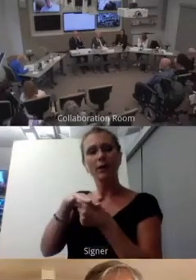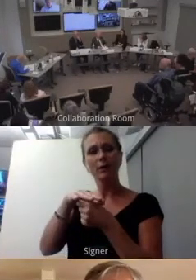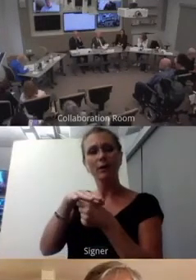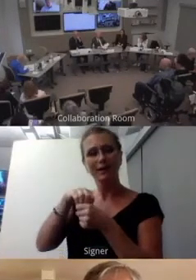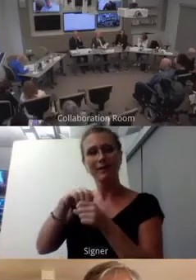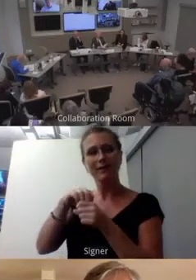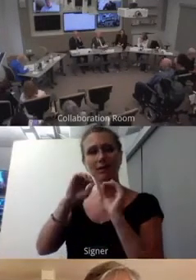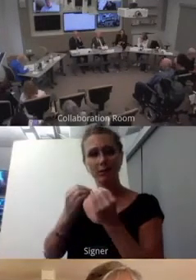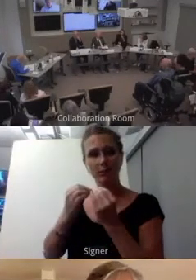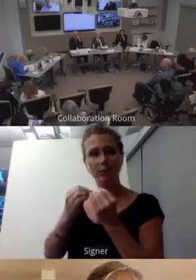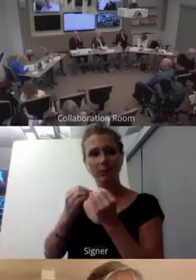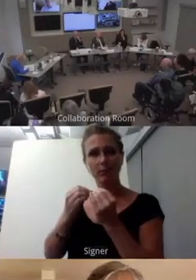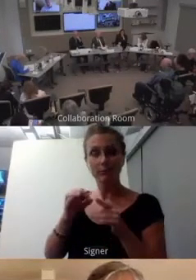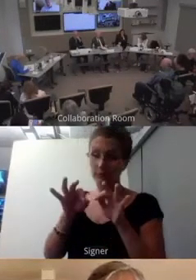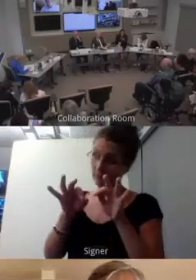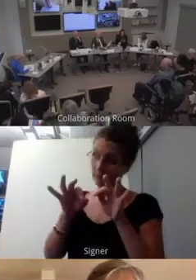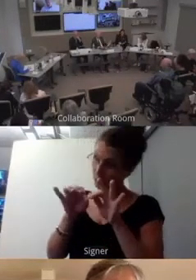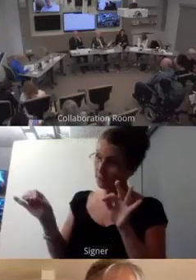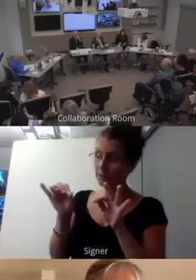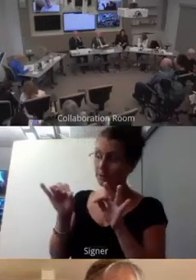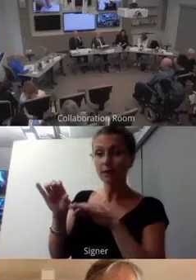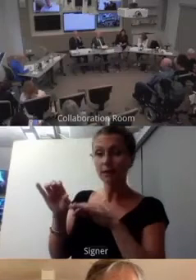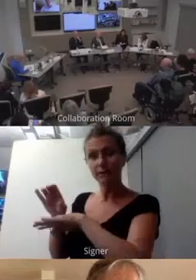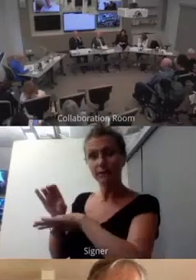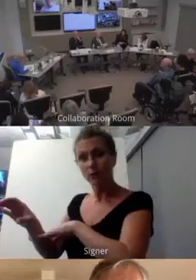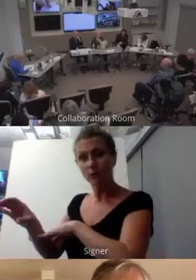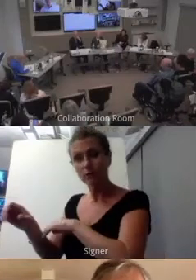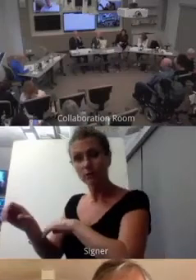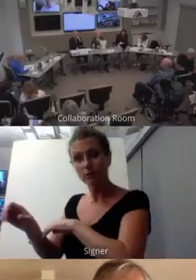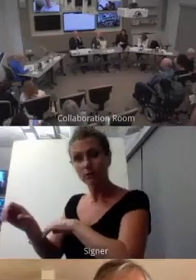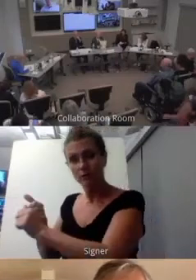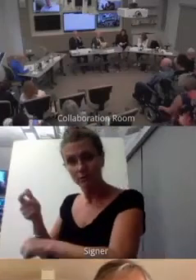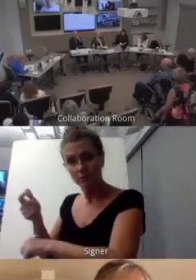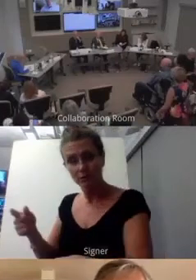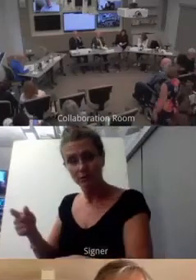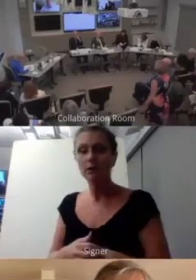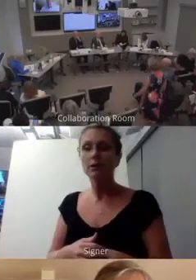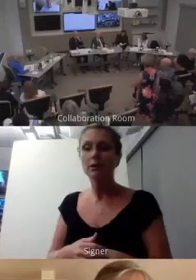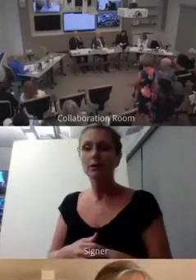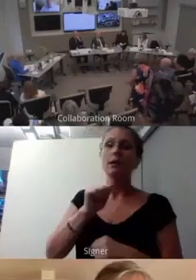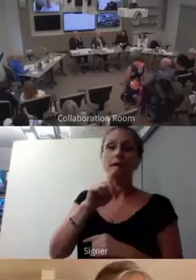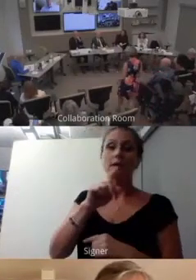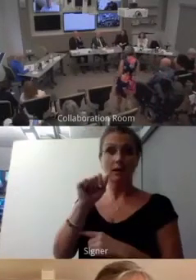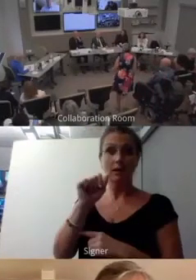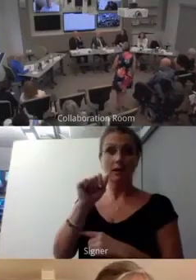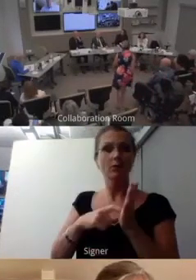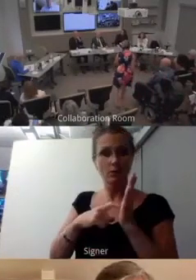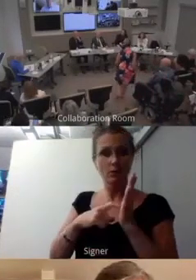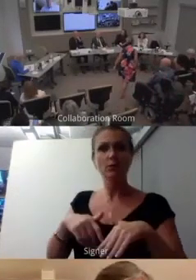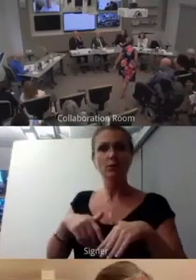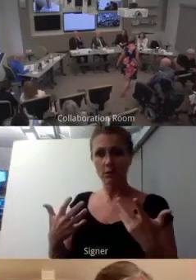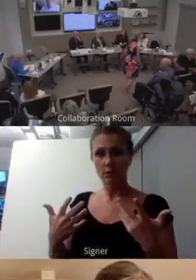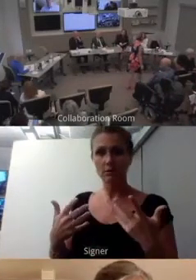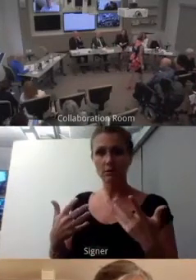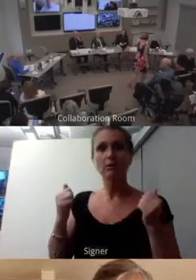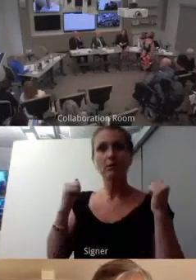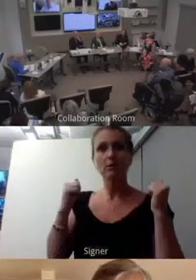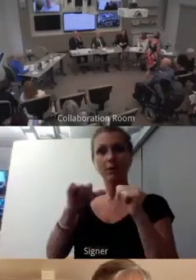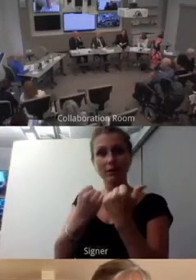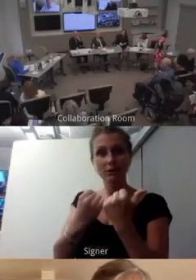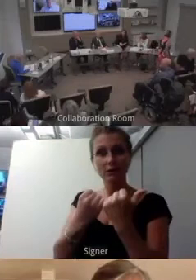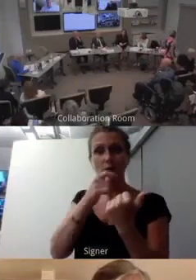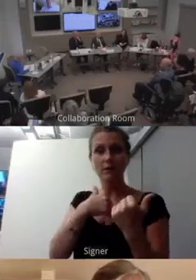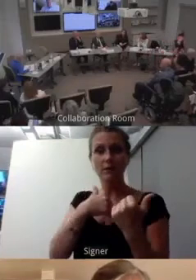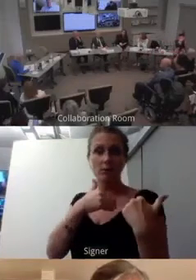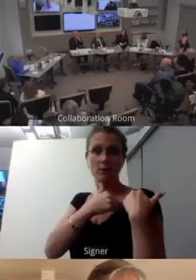of the Americans with Disabilities Act was the requirement that the agencies that had responsibilities to enforce had